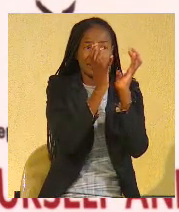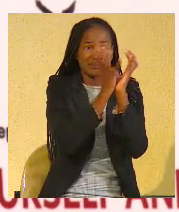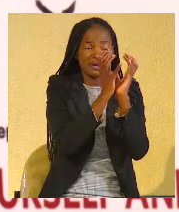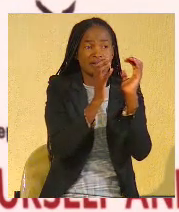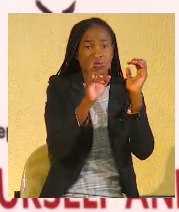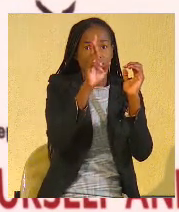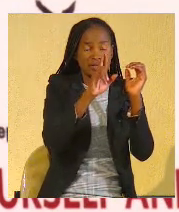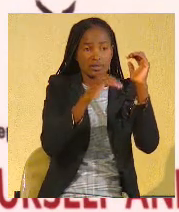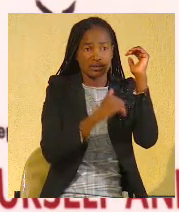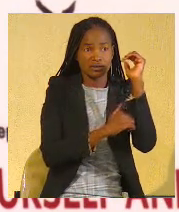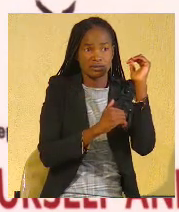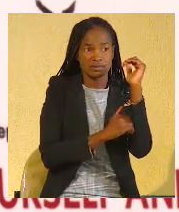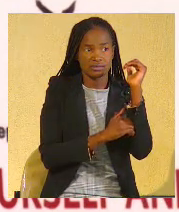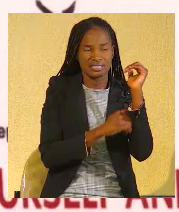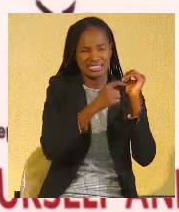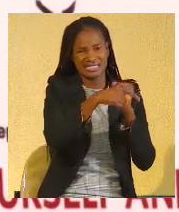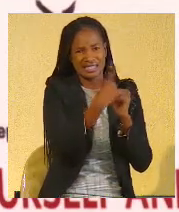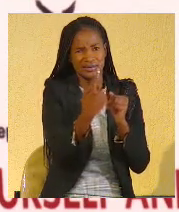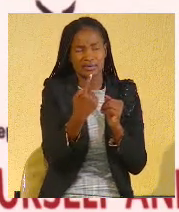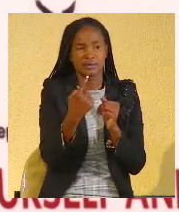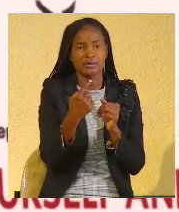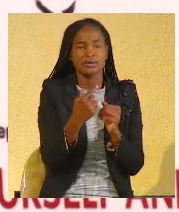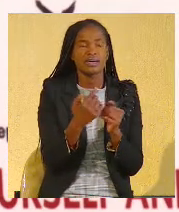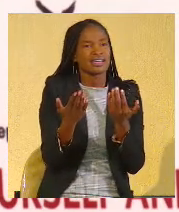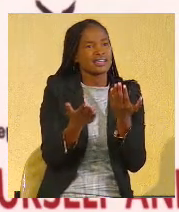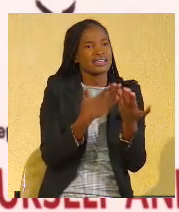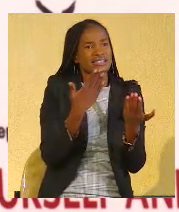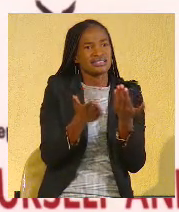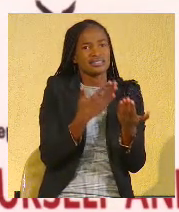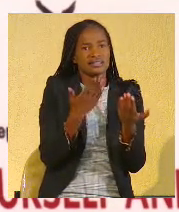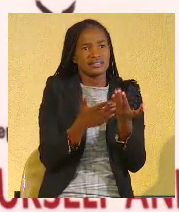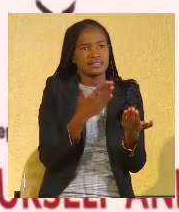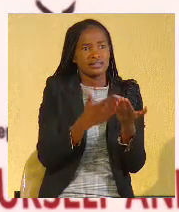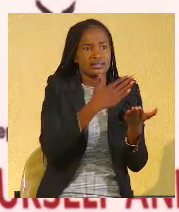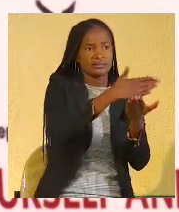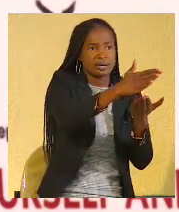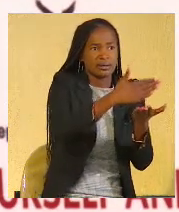of coordination and to avoid duplications.